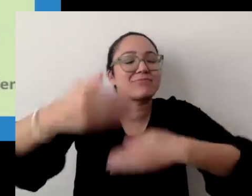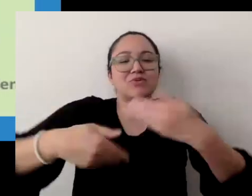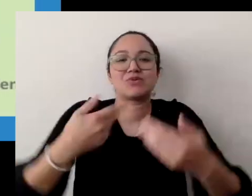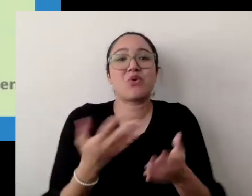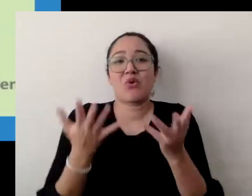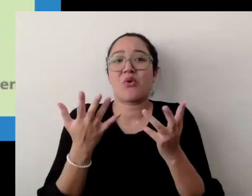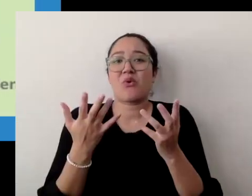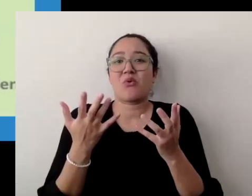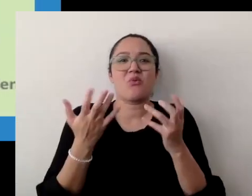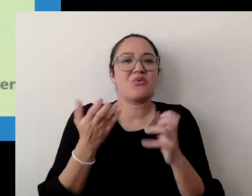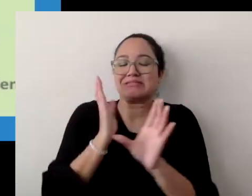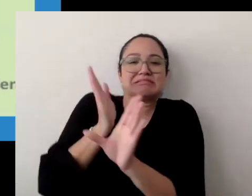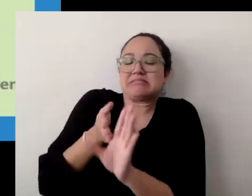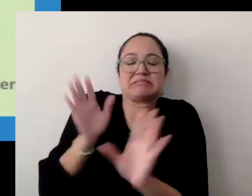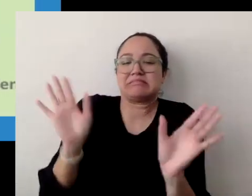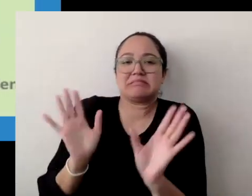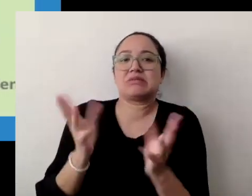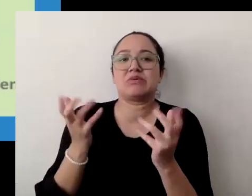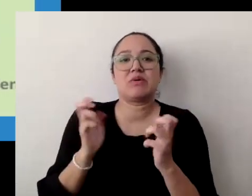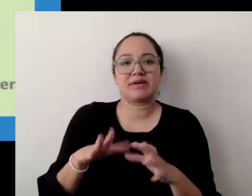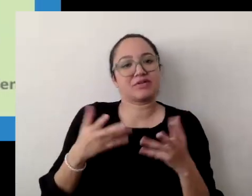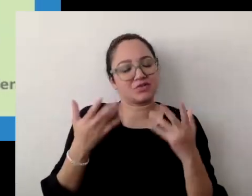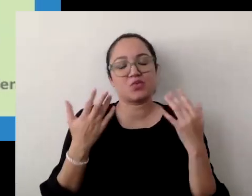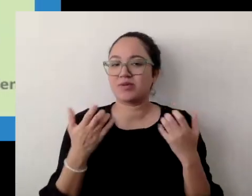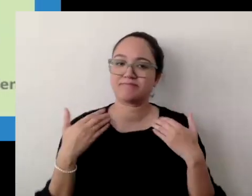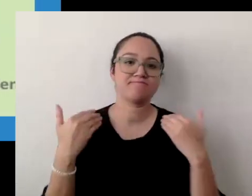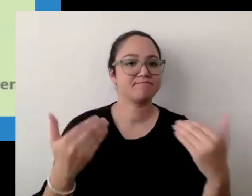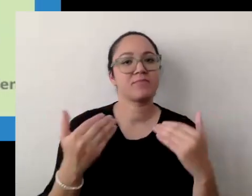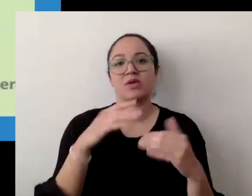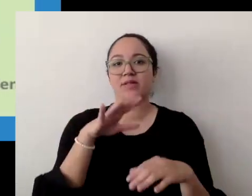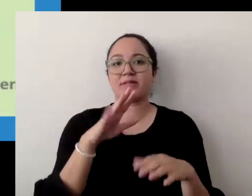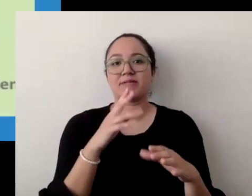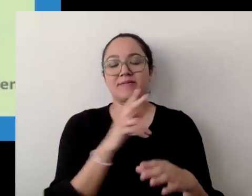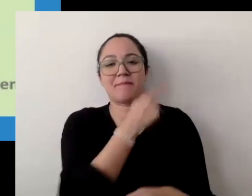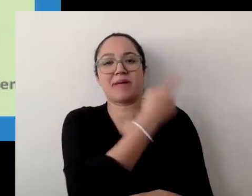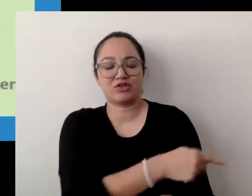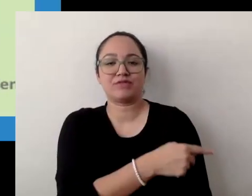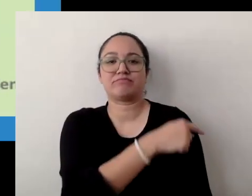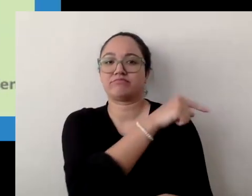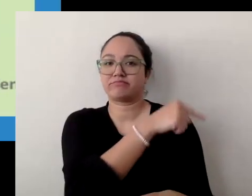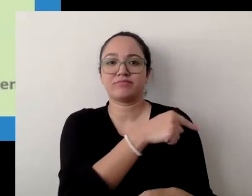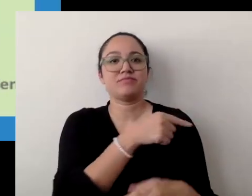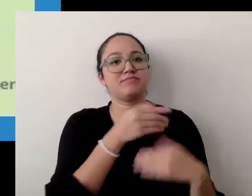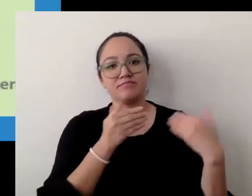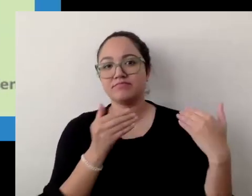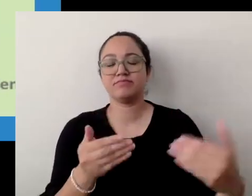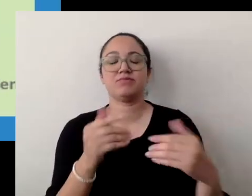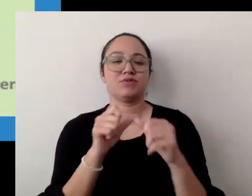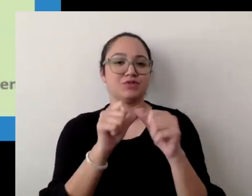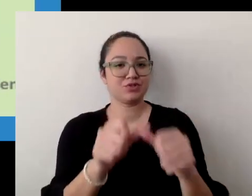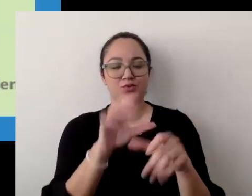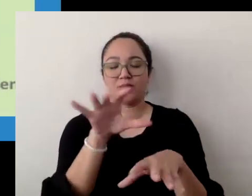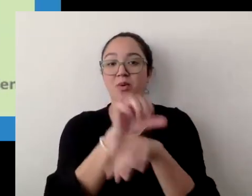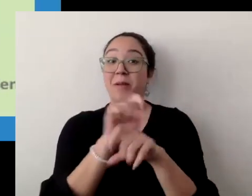to interrupt as little as possible. And they just kind of want to move on and get the patient um, through the appointment. But